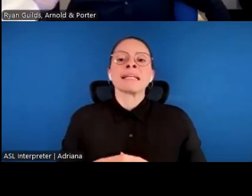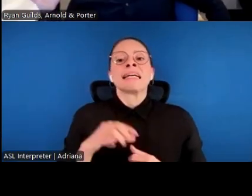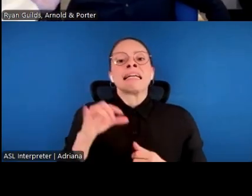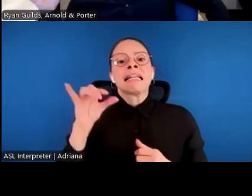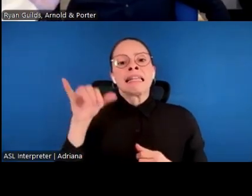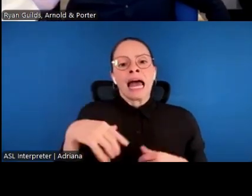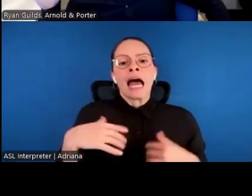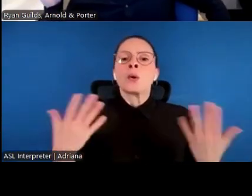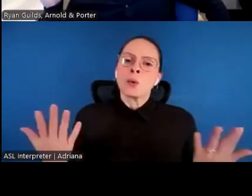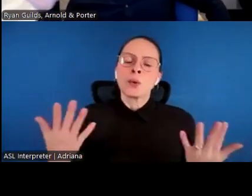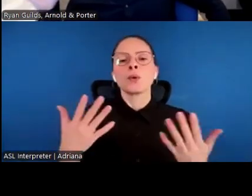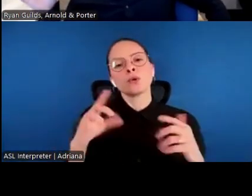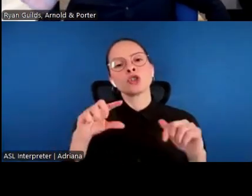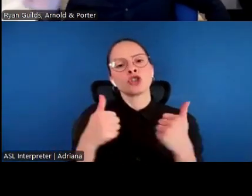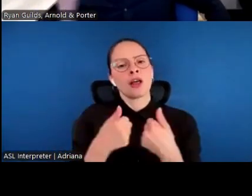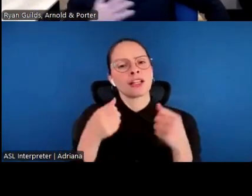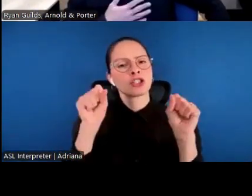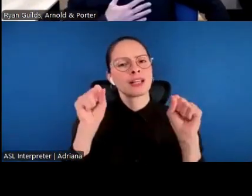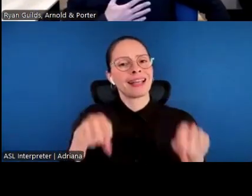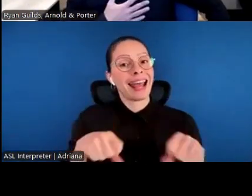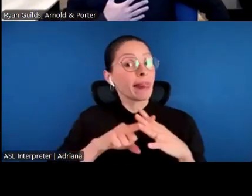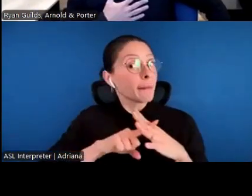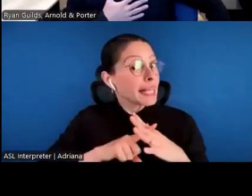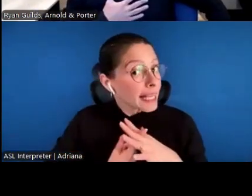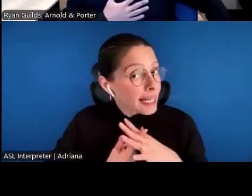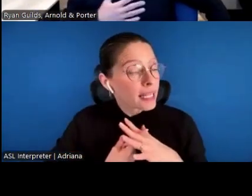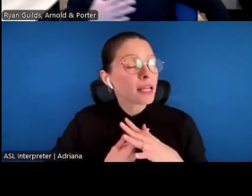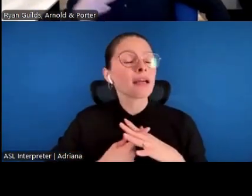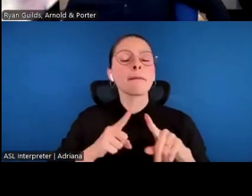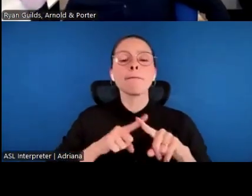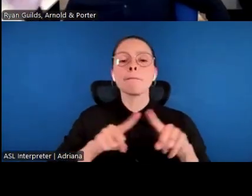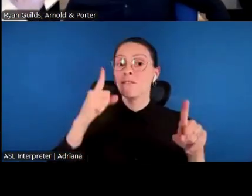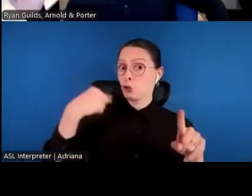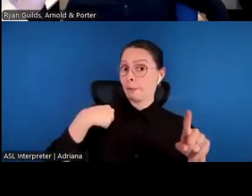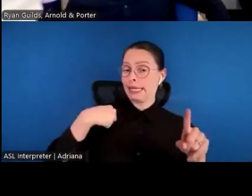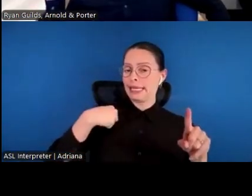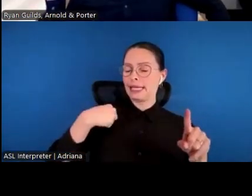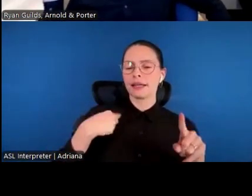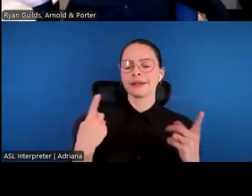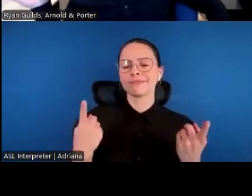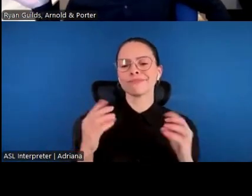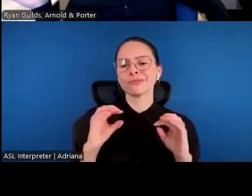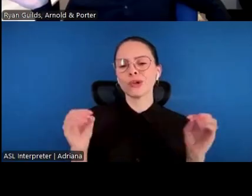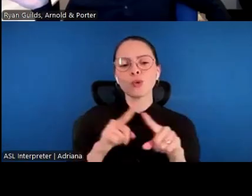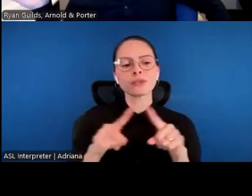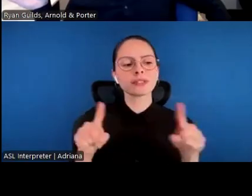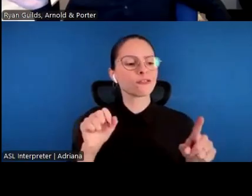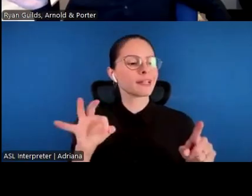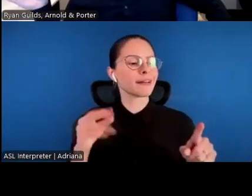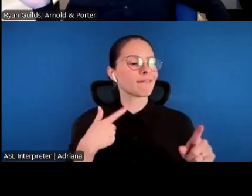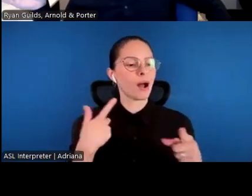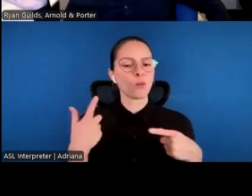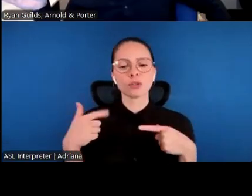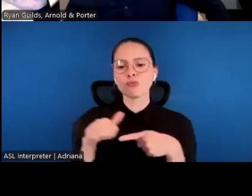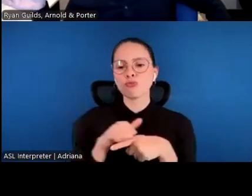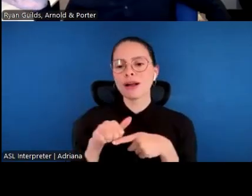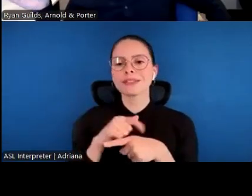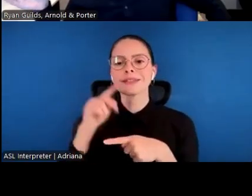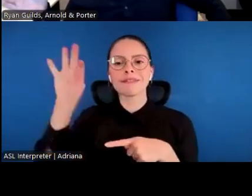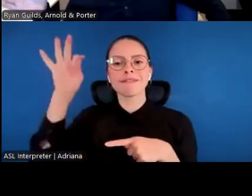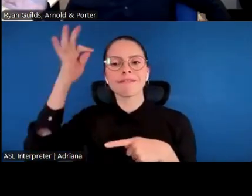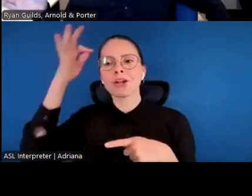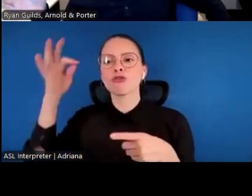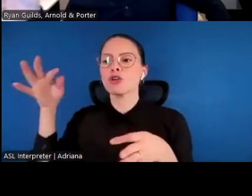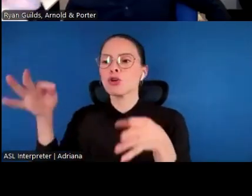and challenging in the beginning. But the reality for me is it's no different than if I were practicing in the federal court in the Eastern District